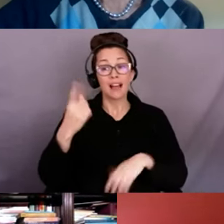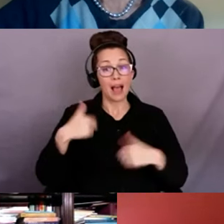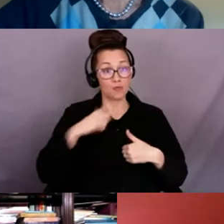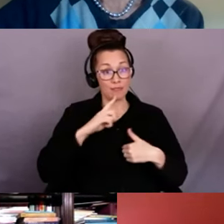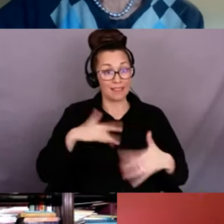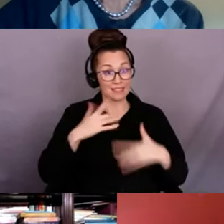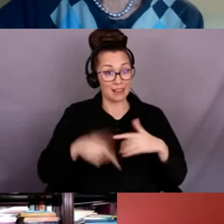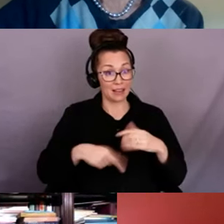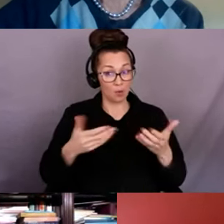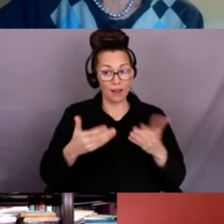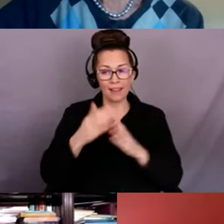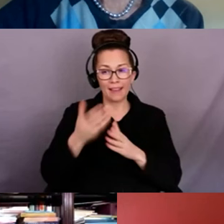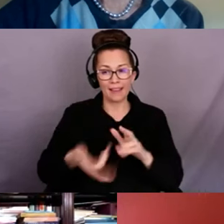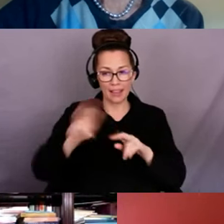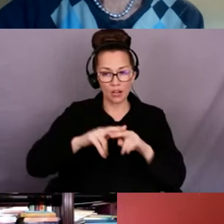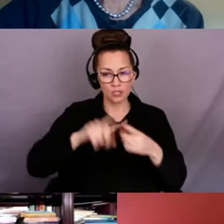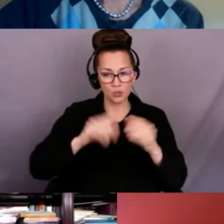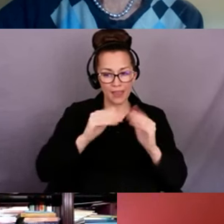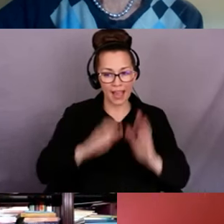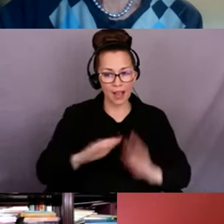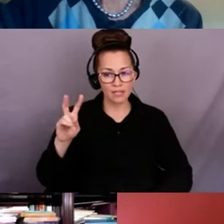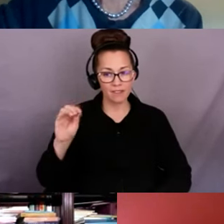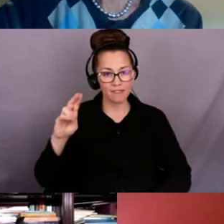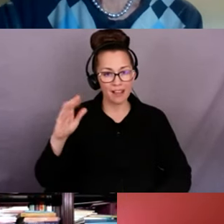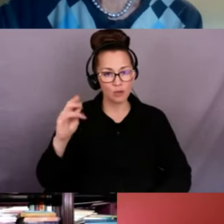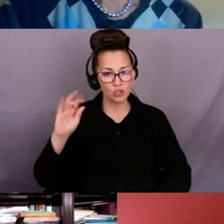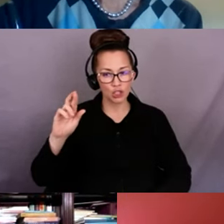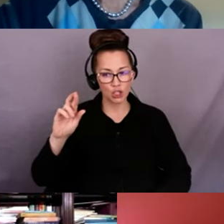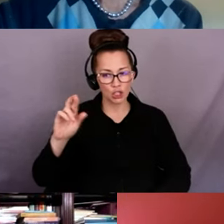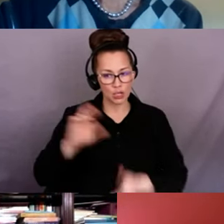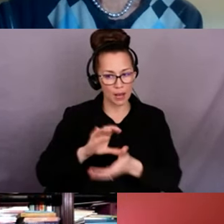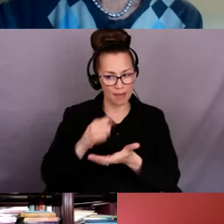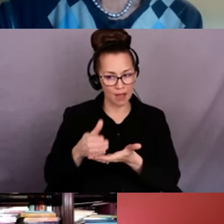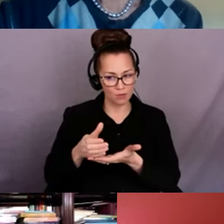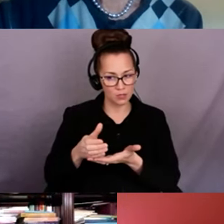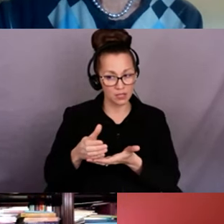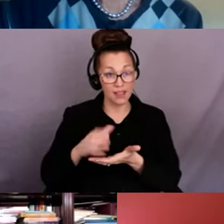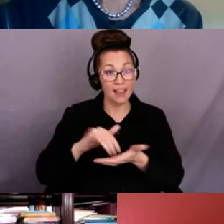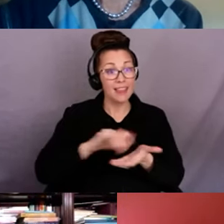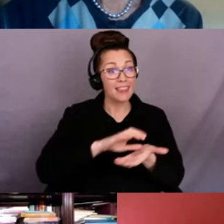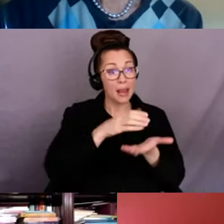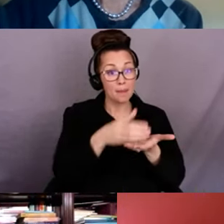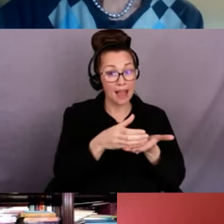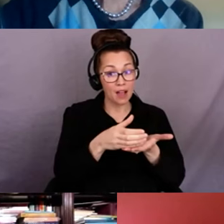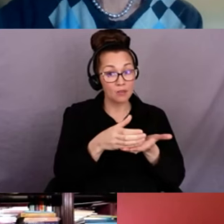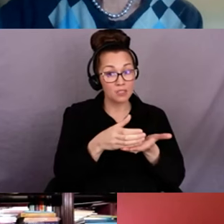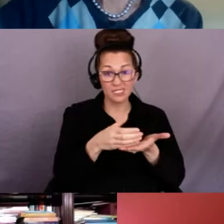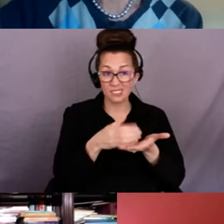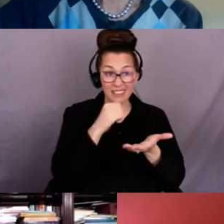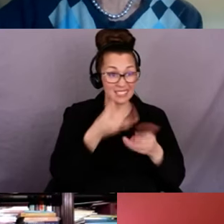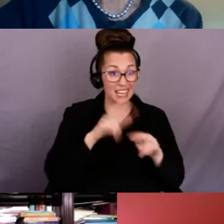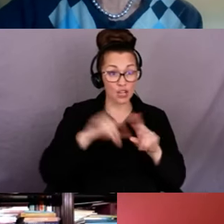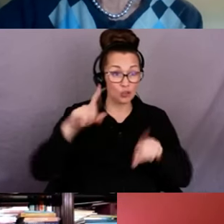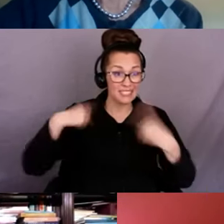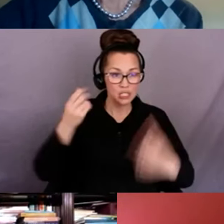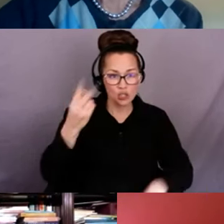an increase to the housing voucher amount. So that amount hasn't been increased, and I think it's been 12 years since that amount